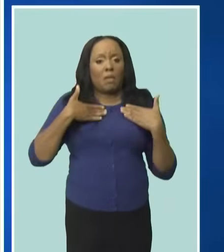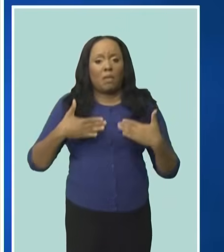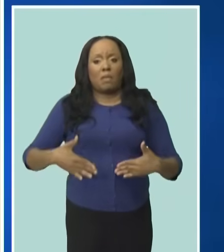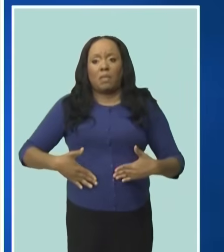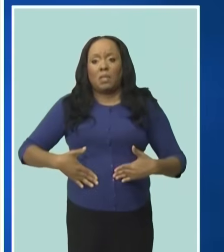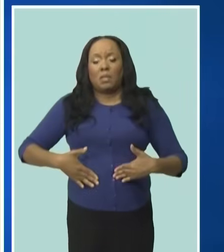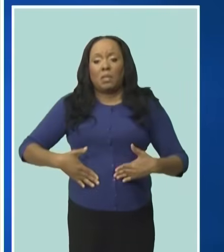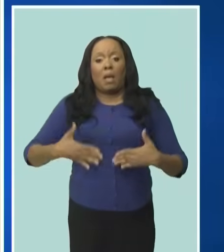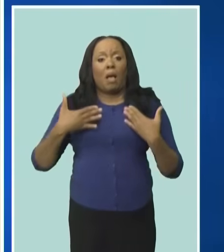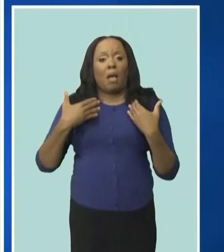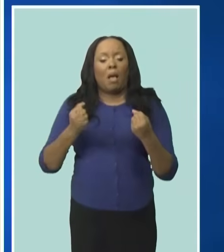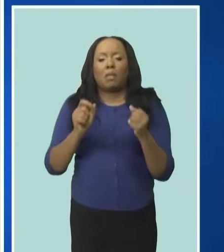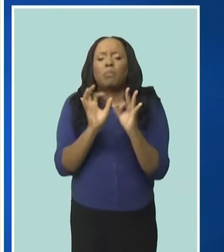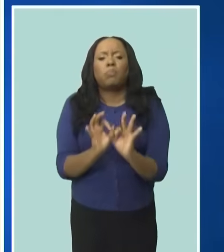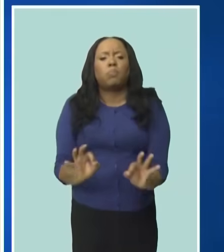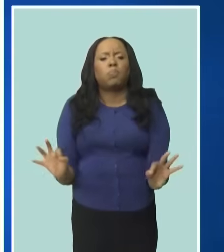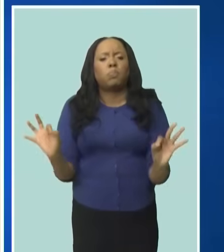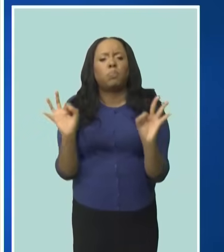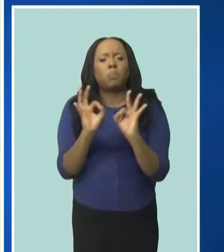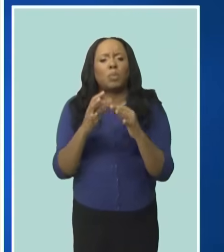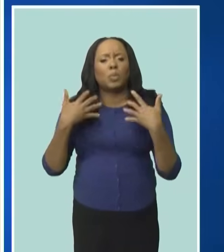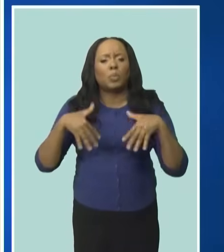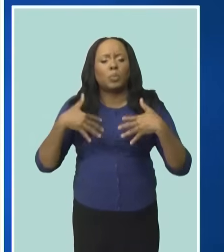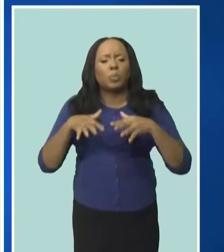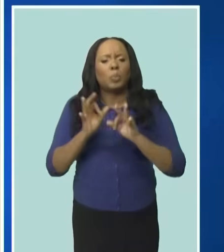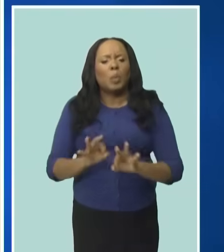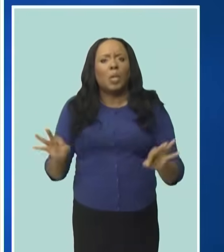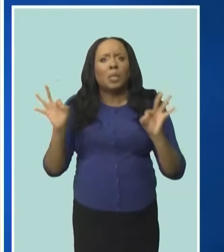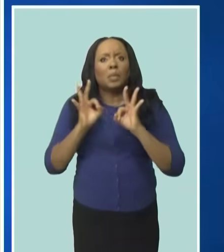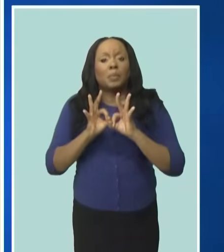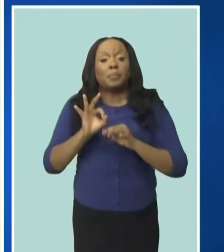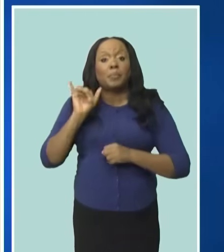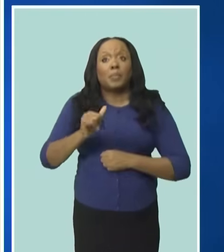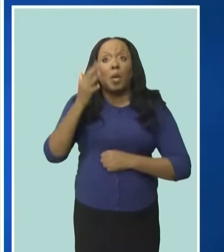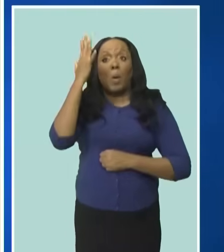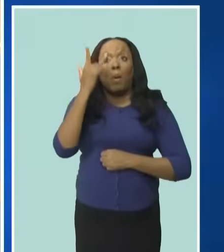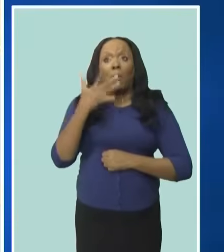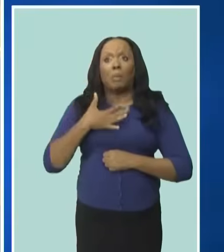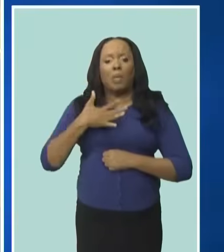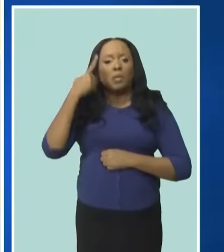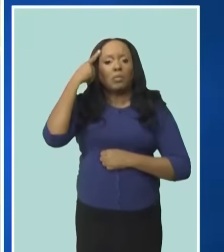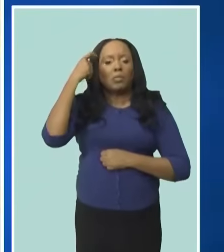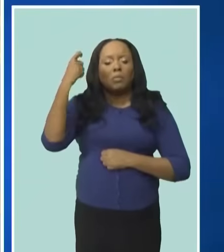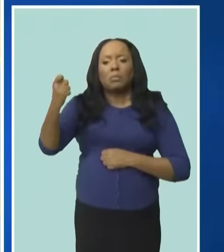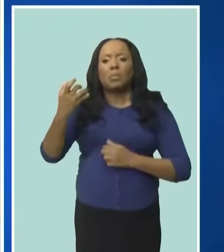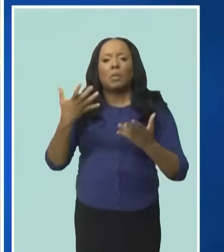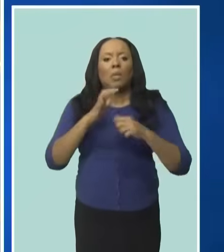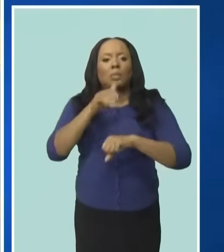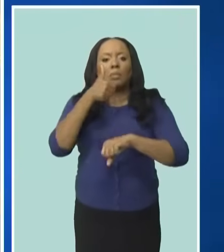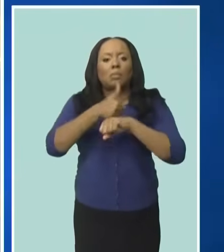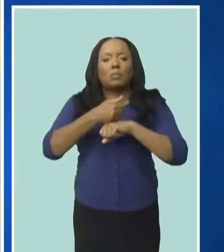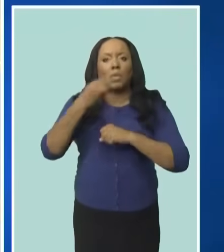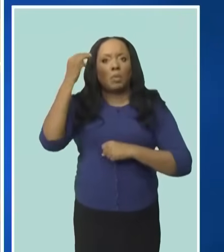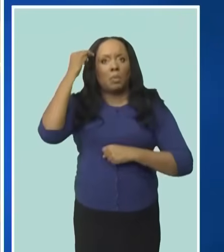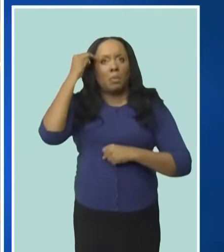paramount. It is for this reason that part of my dream is to establish a mental health sanctuary,